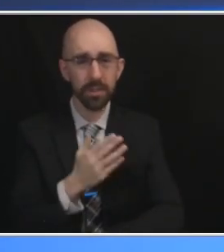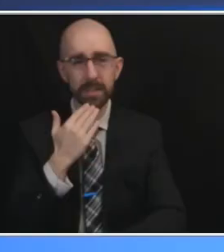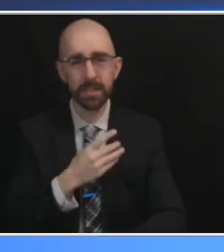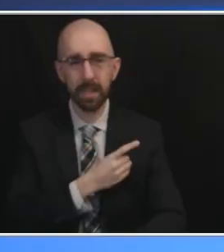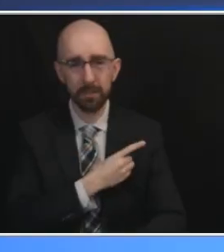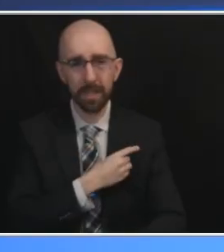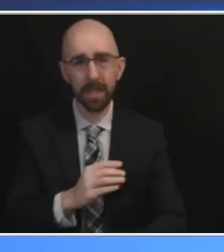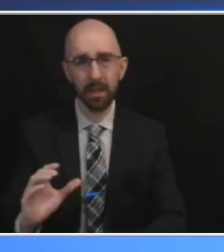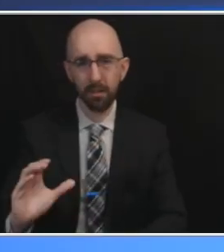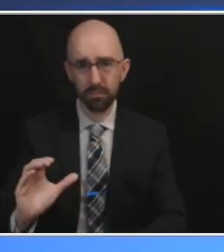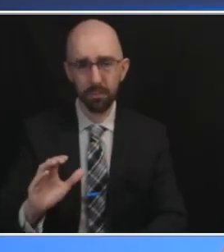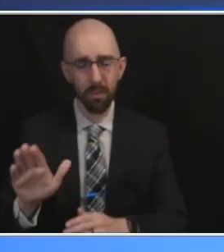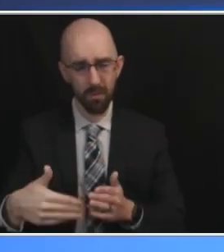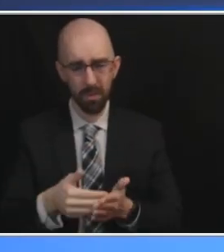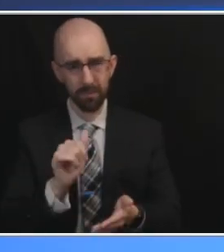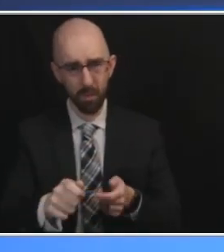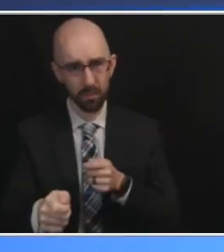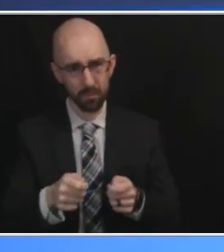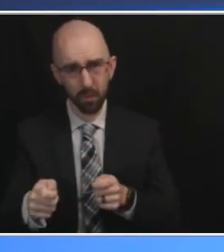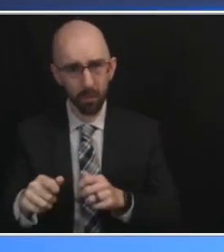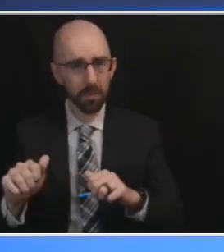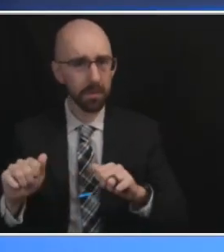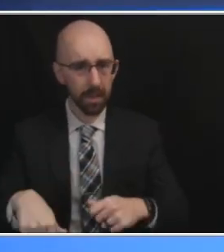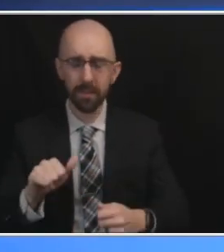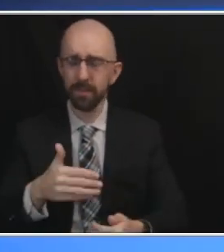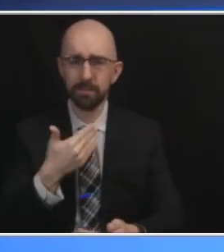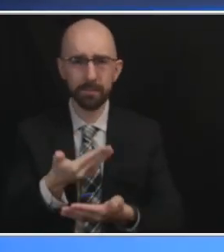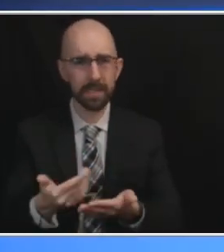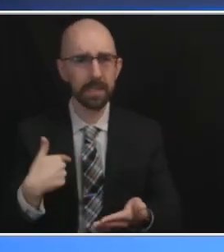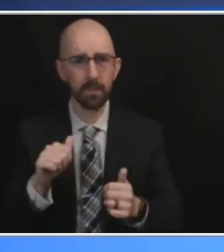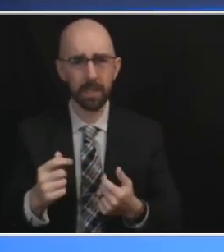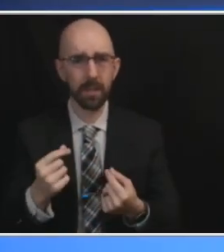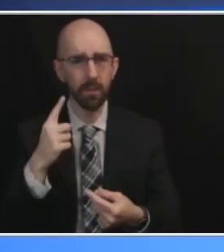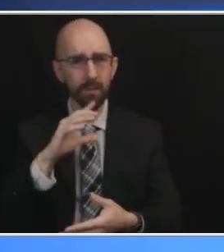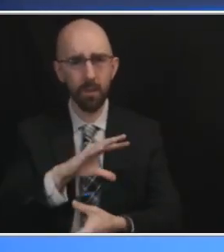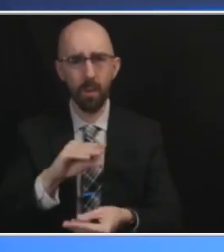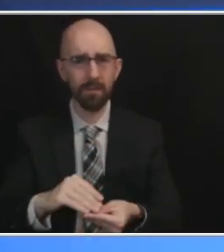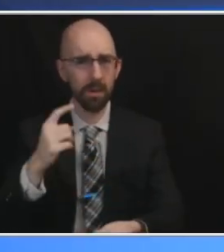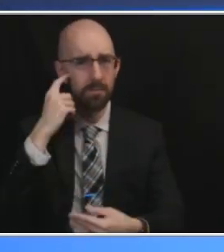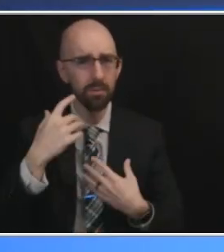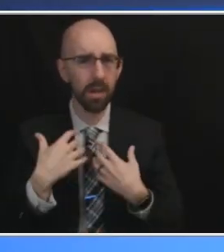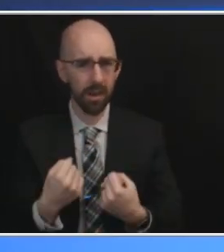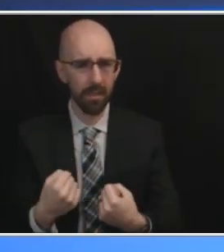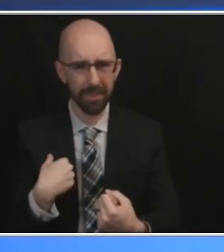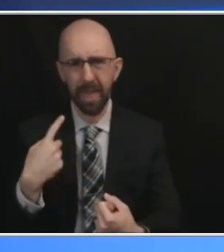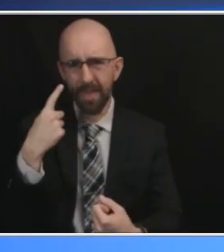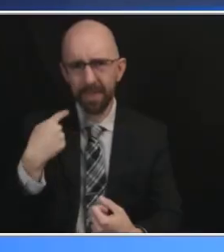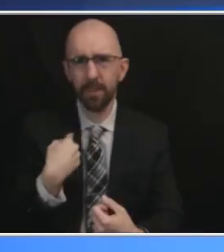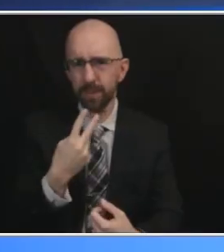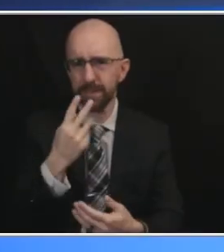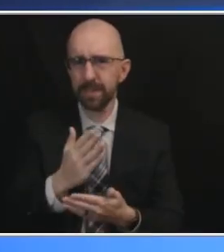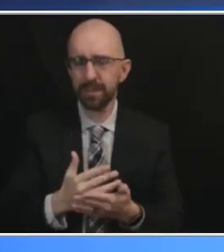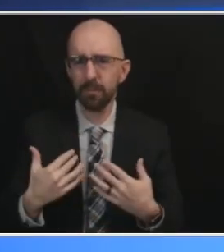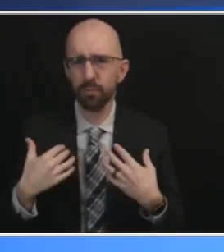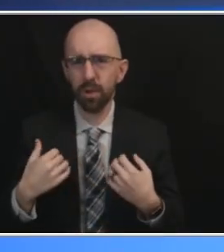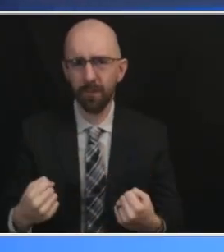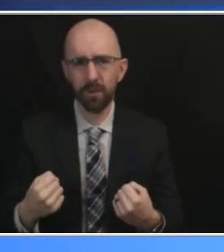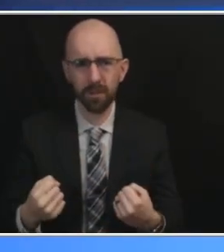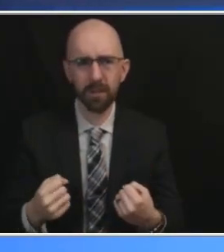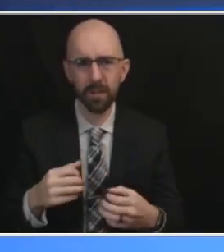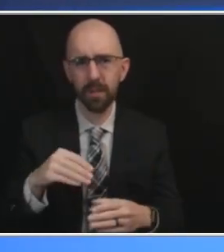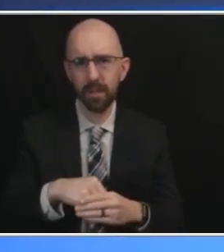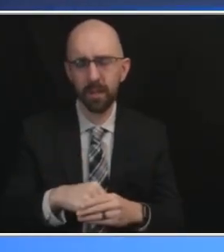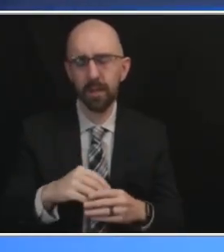of things, that's really the best thing that we can do for overall brain health. And I think we do see some recovery to